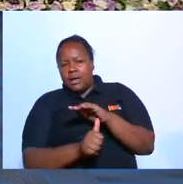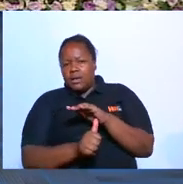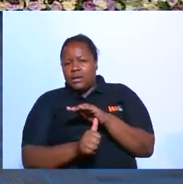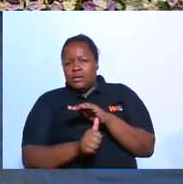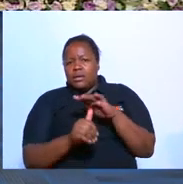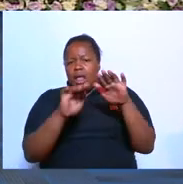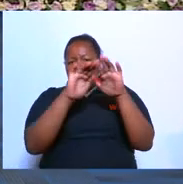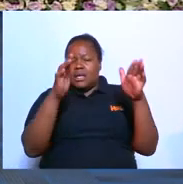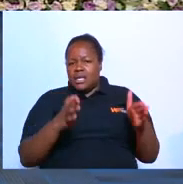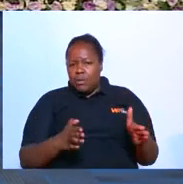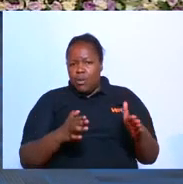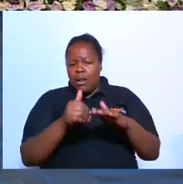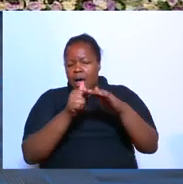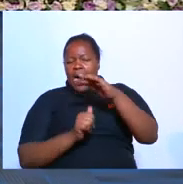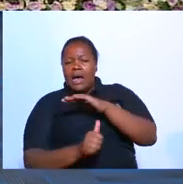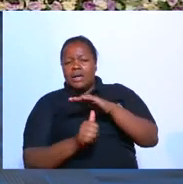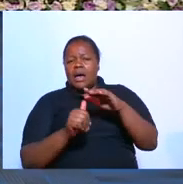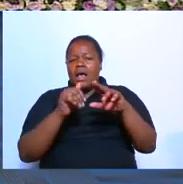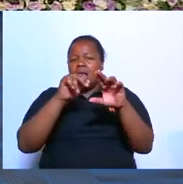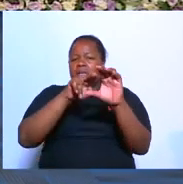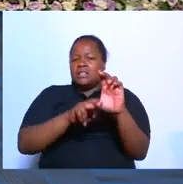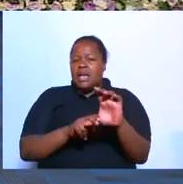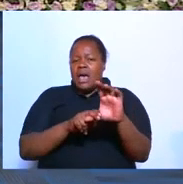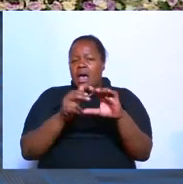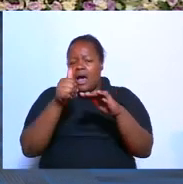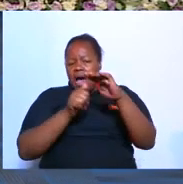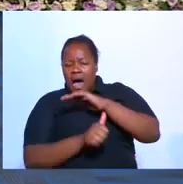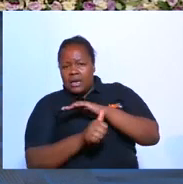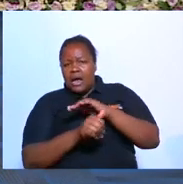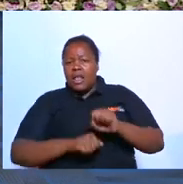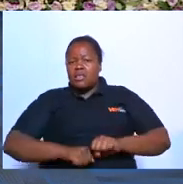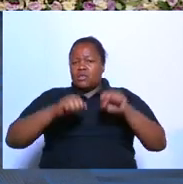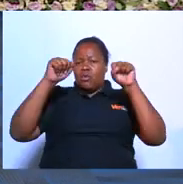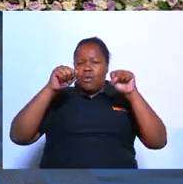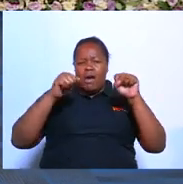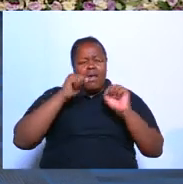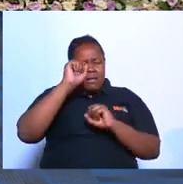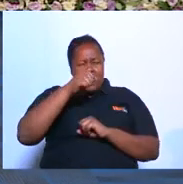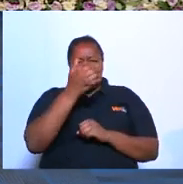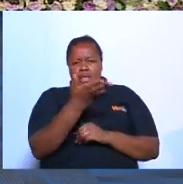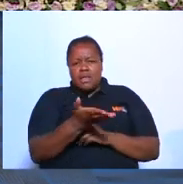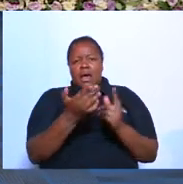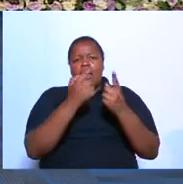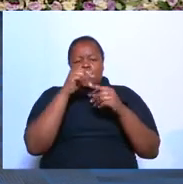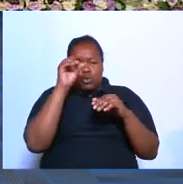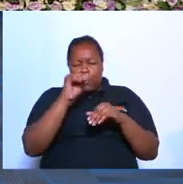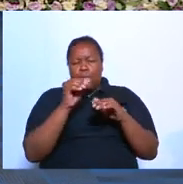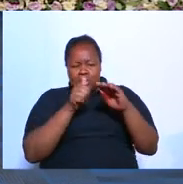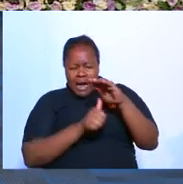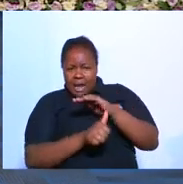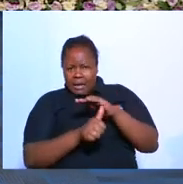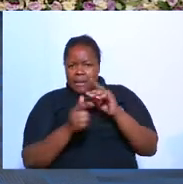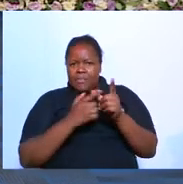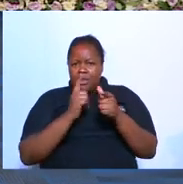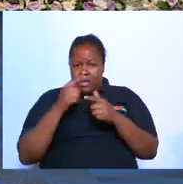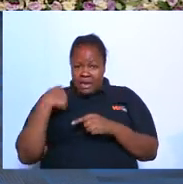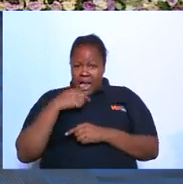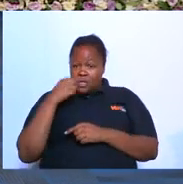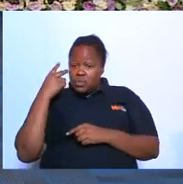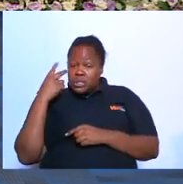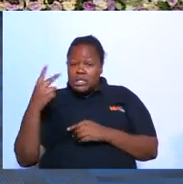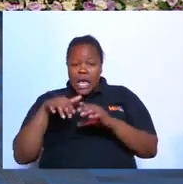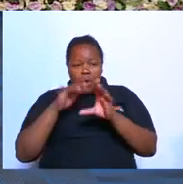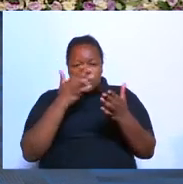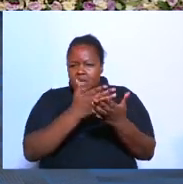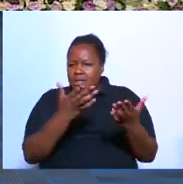the table under the chair under the sofa they are there yes you will put them under there we'll see outside as if